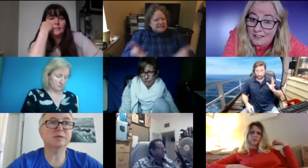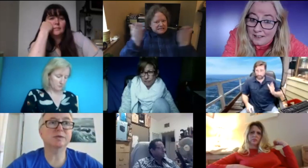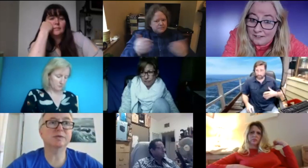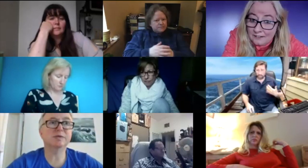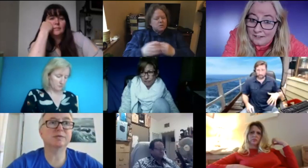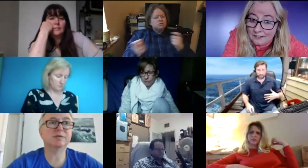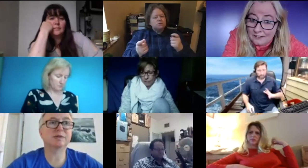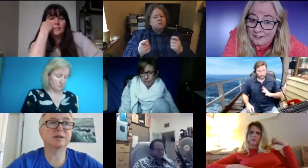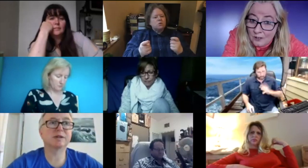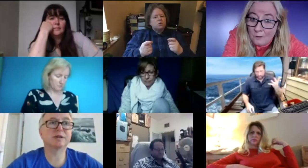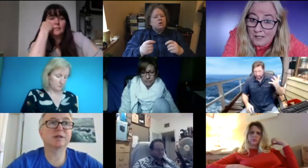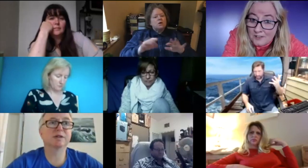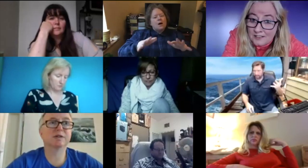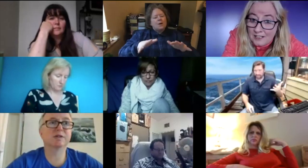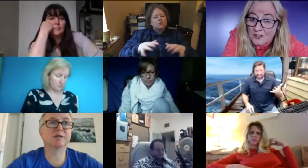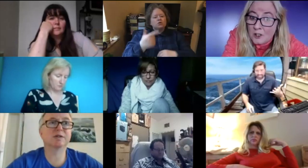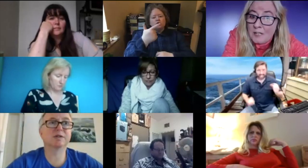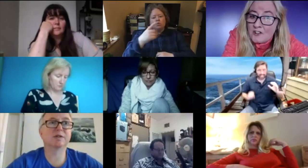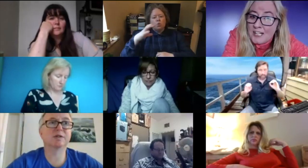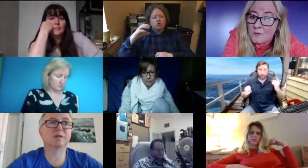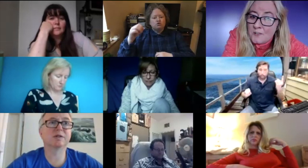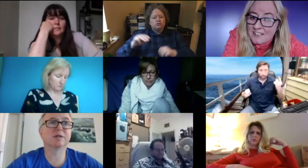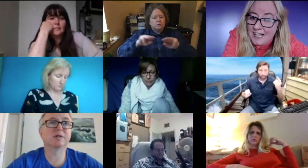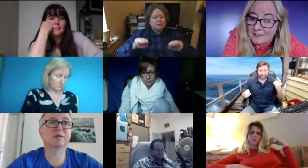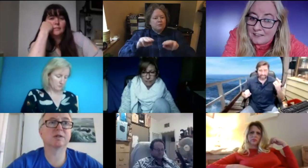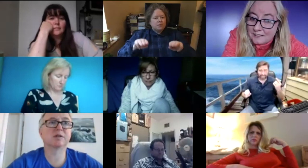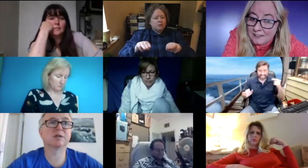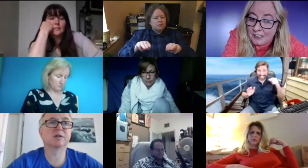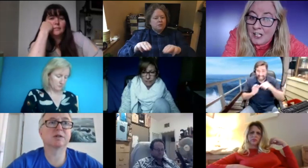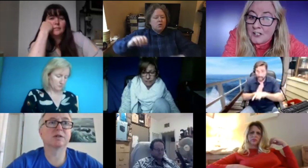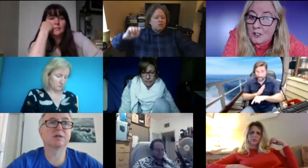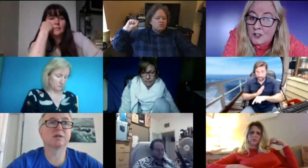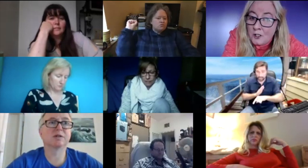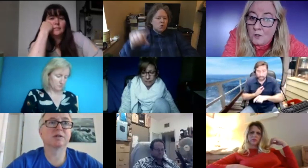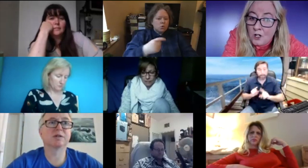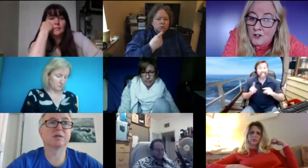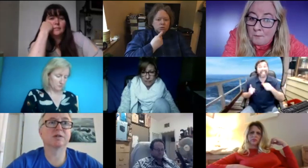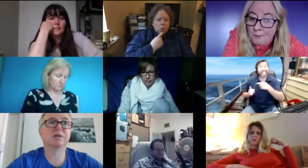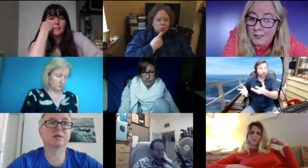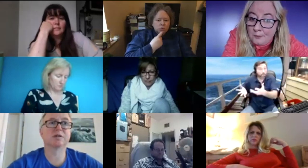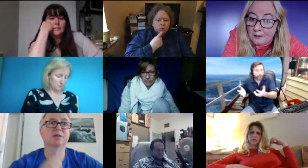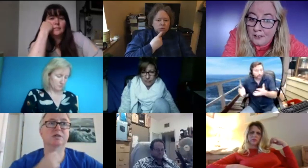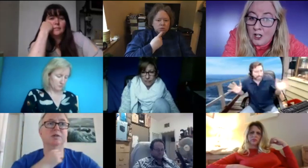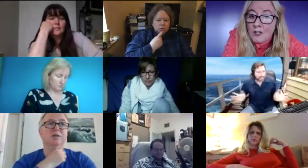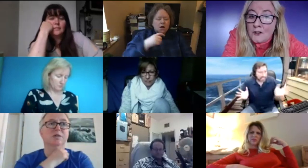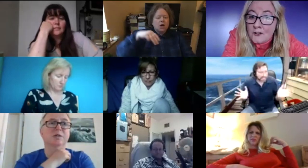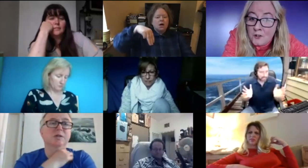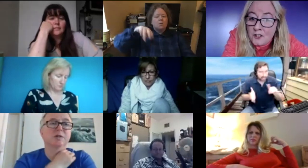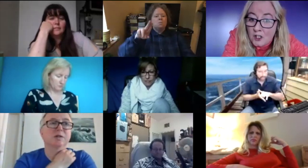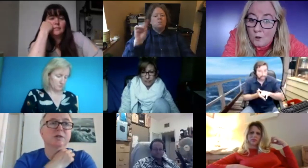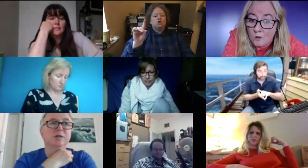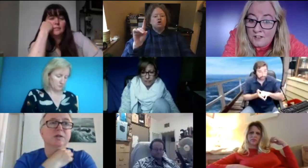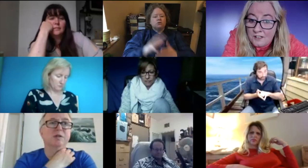nobody was killed. So he was trying to incite it. So 200 people